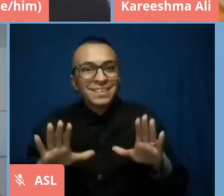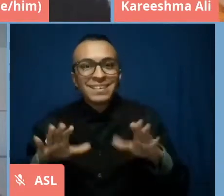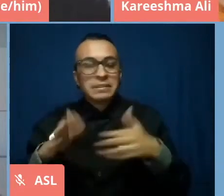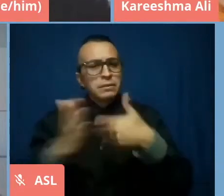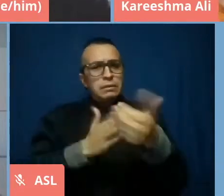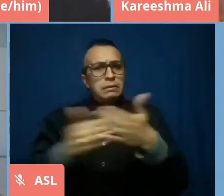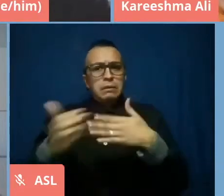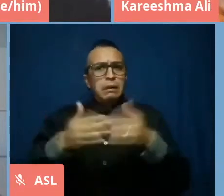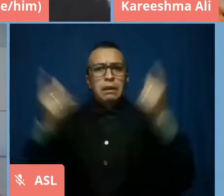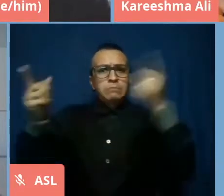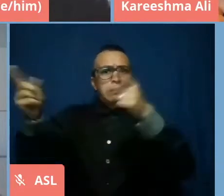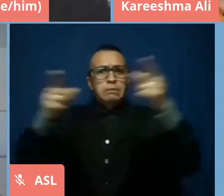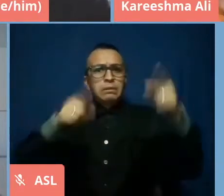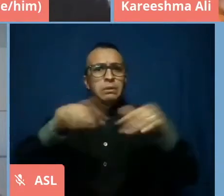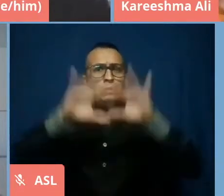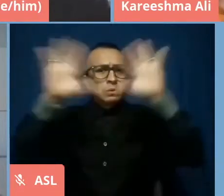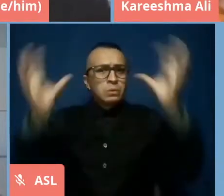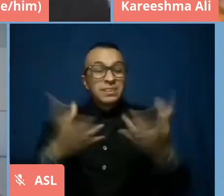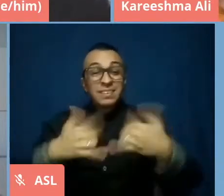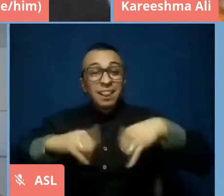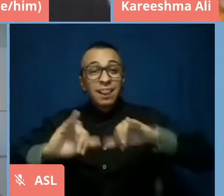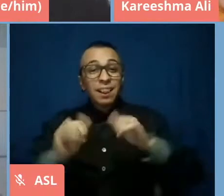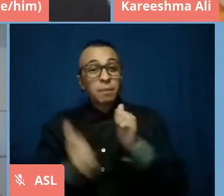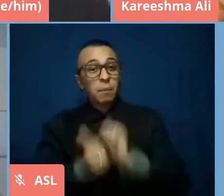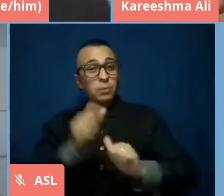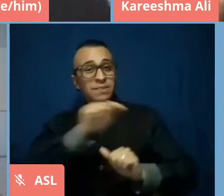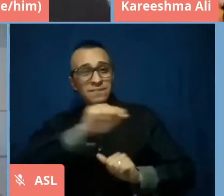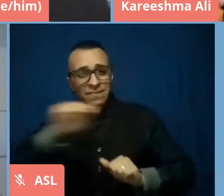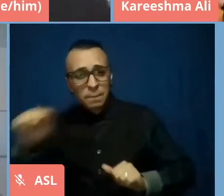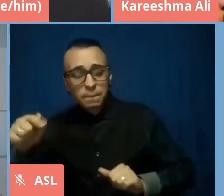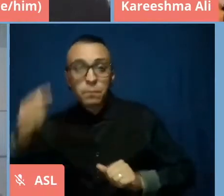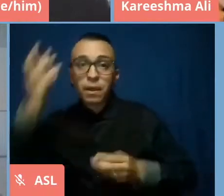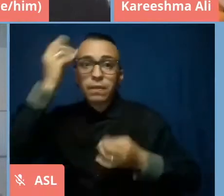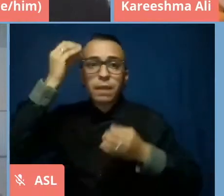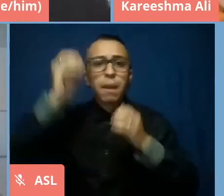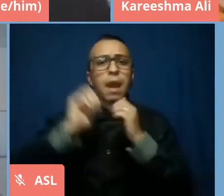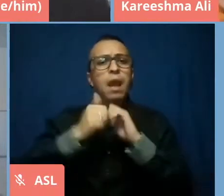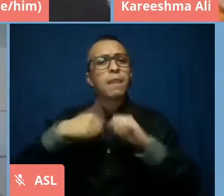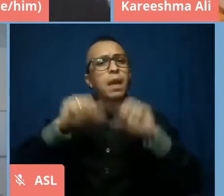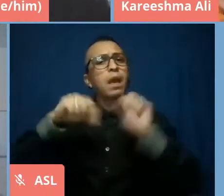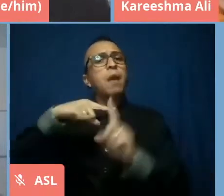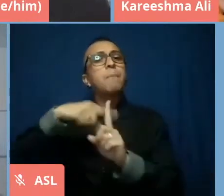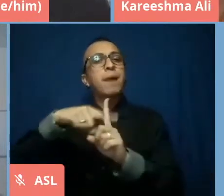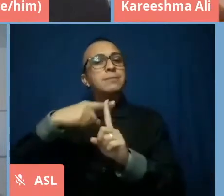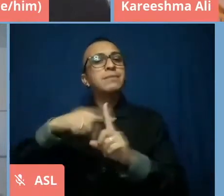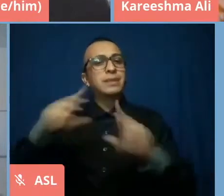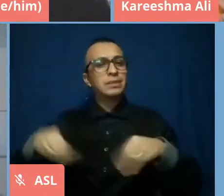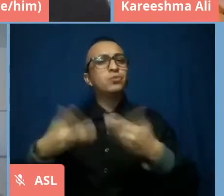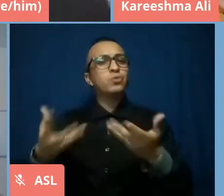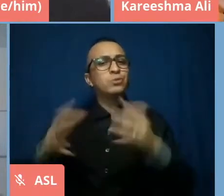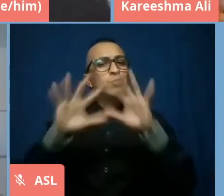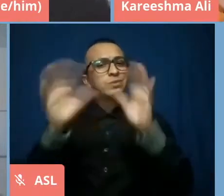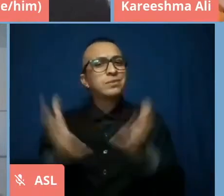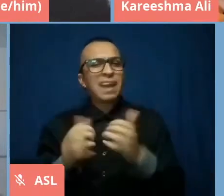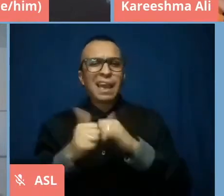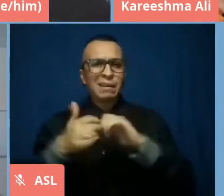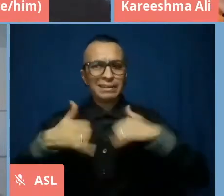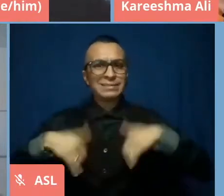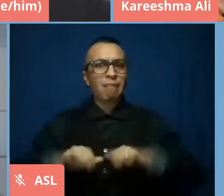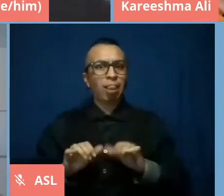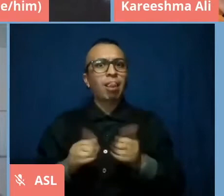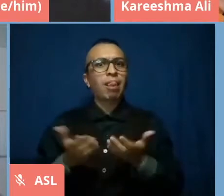turbulence, most of them were thinking about how they can positively contribute to society, how they can be of service to